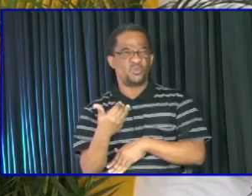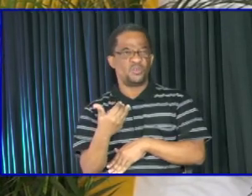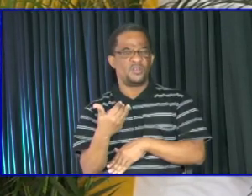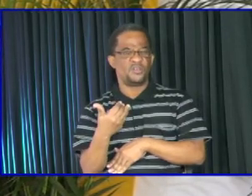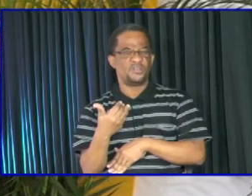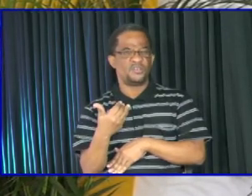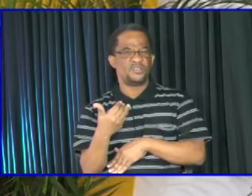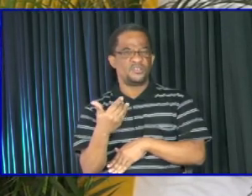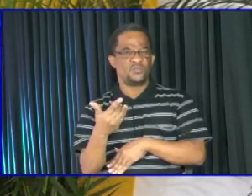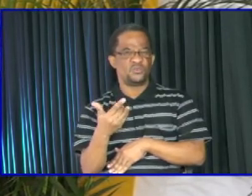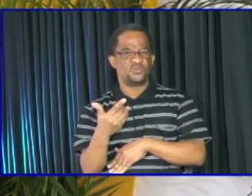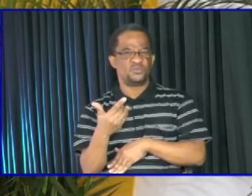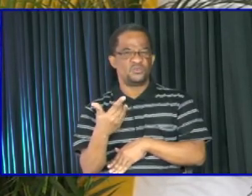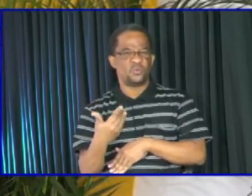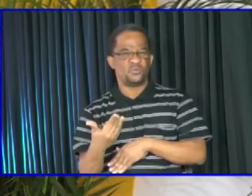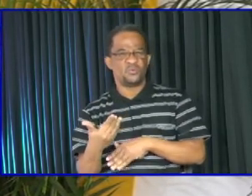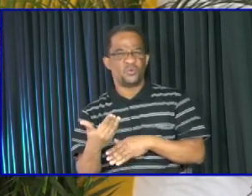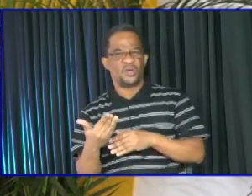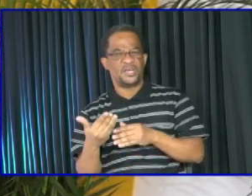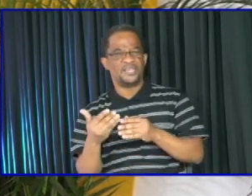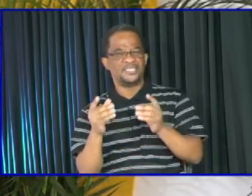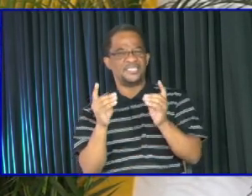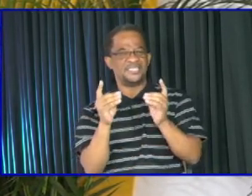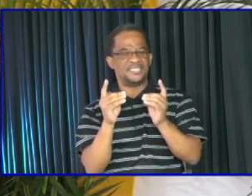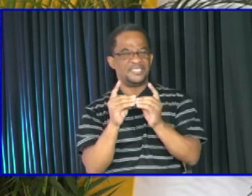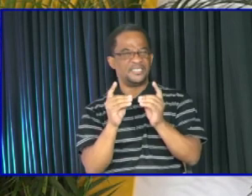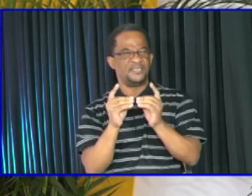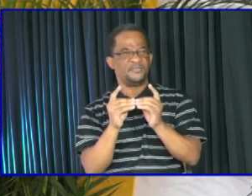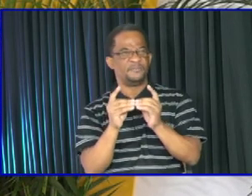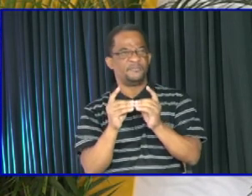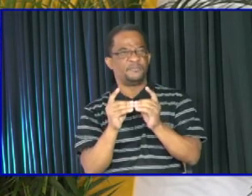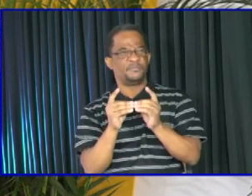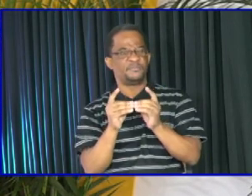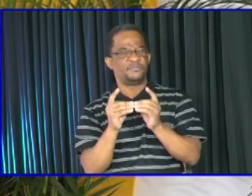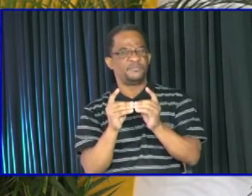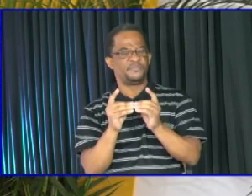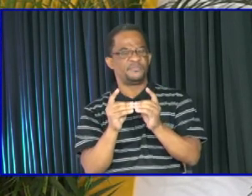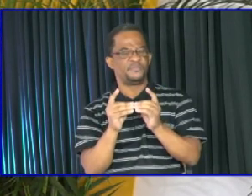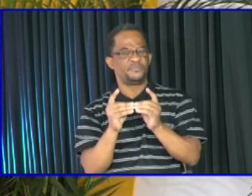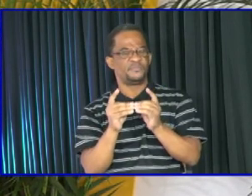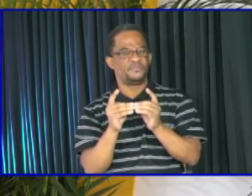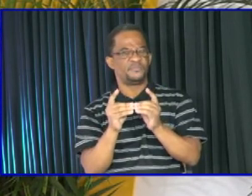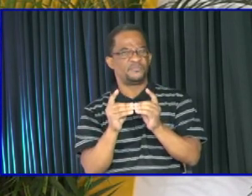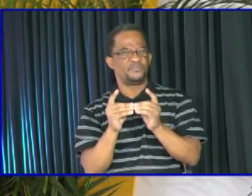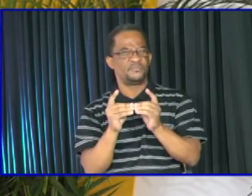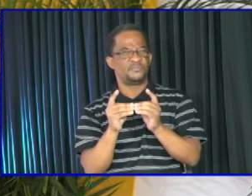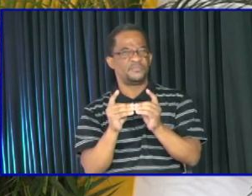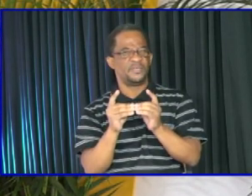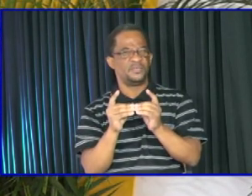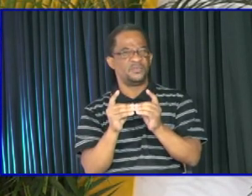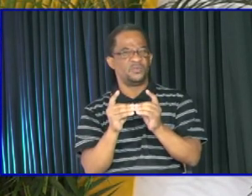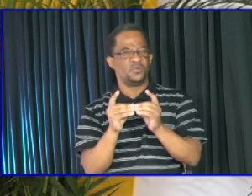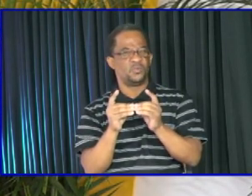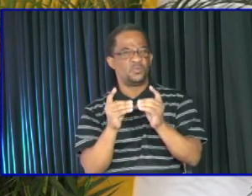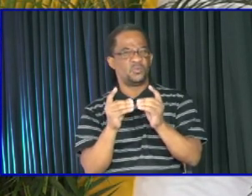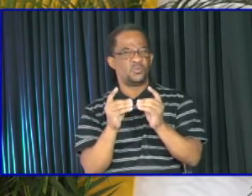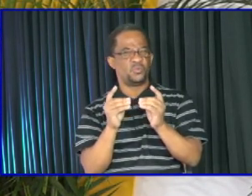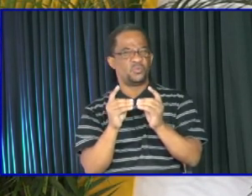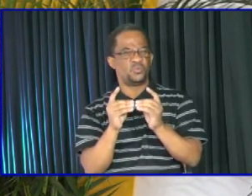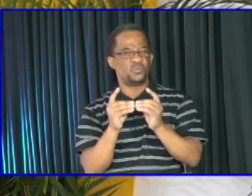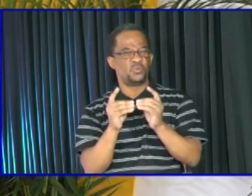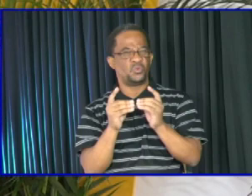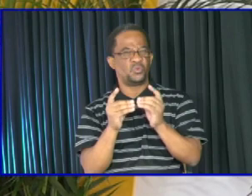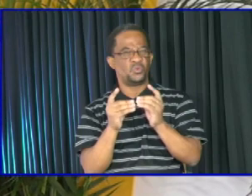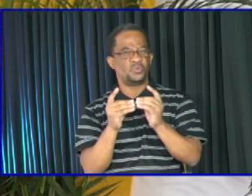You are courting. And you anticipate that big question. He takes you